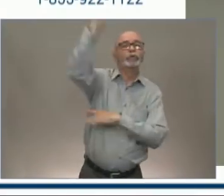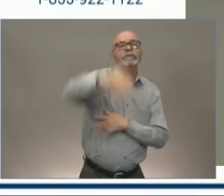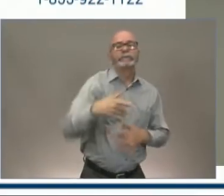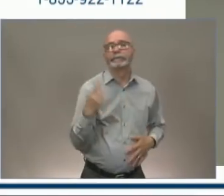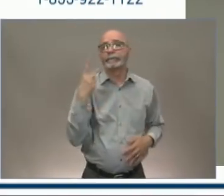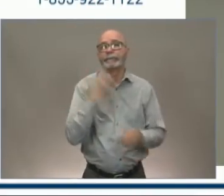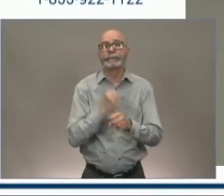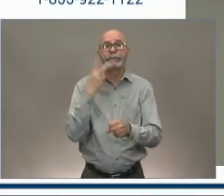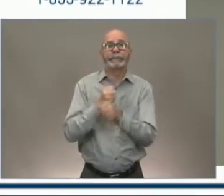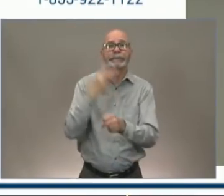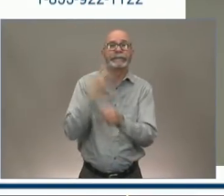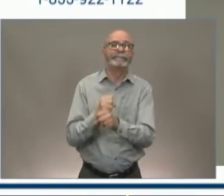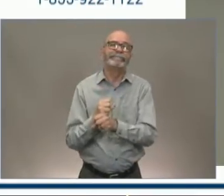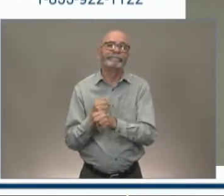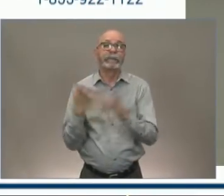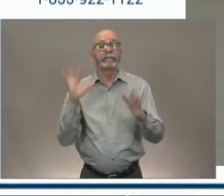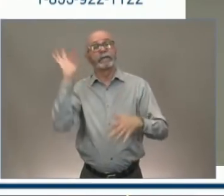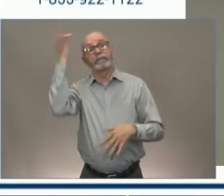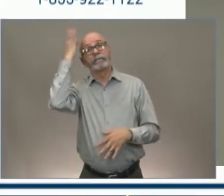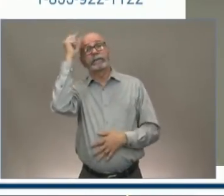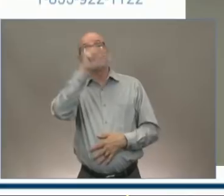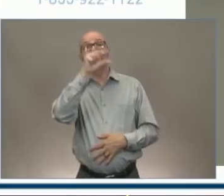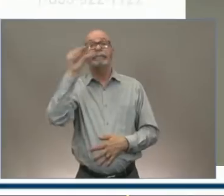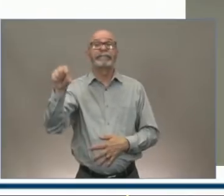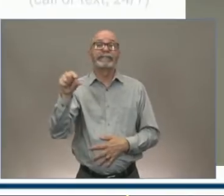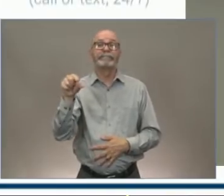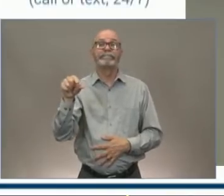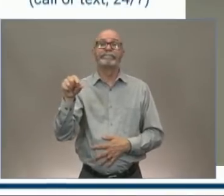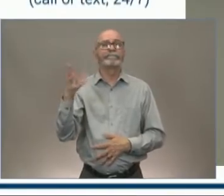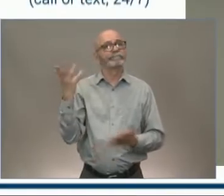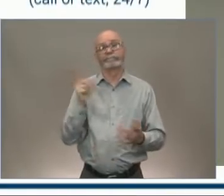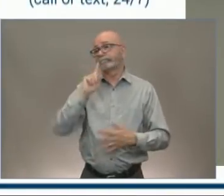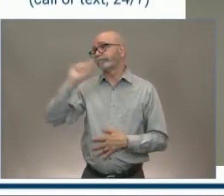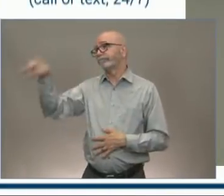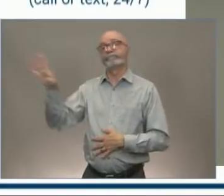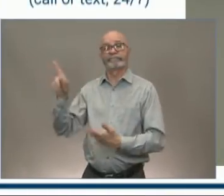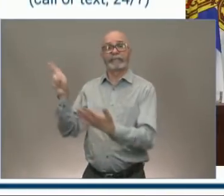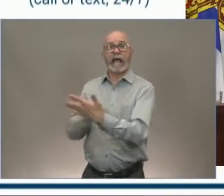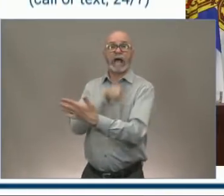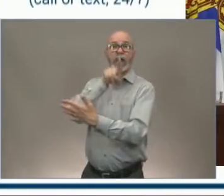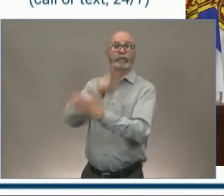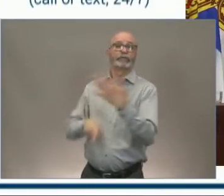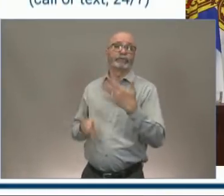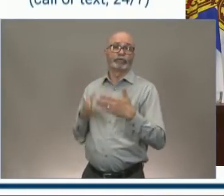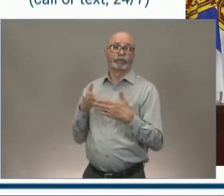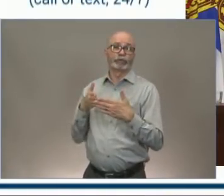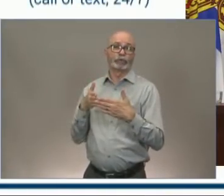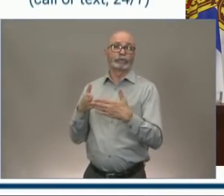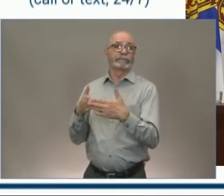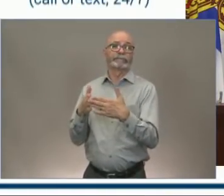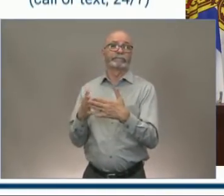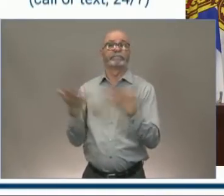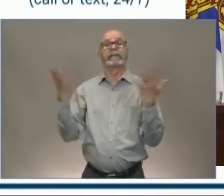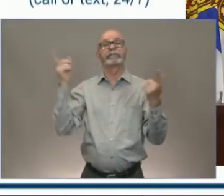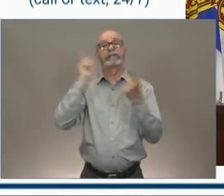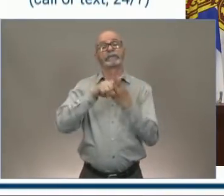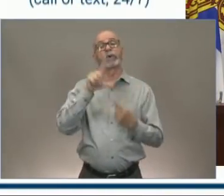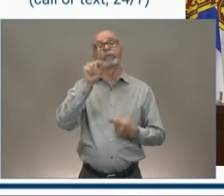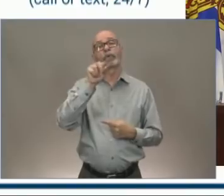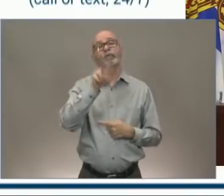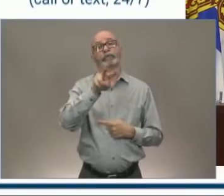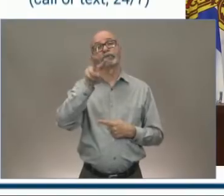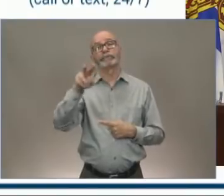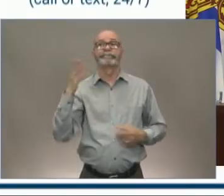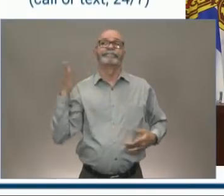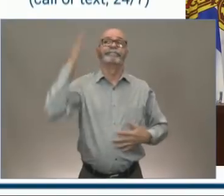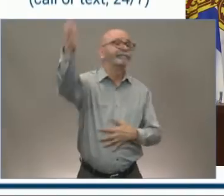this year's cruise season. We won't have cruise ships until 2022. That's all the time we have for questions today. Go ahead, Premier. Thank